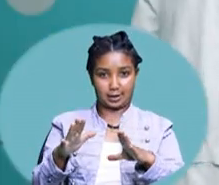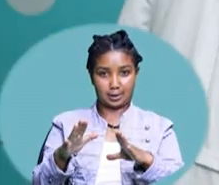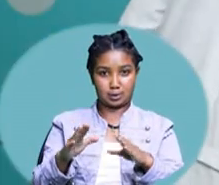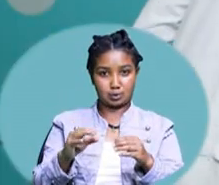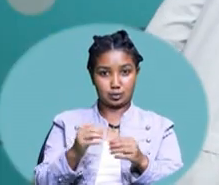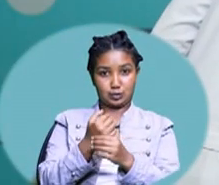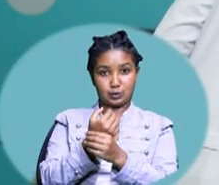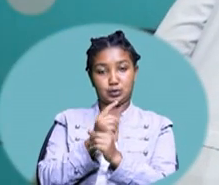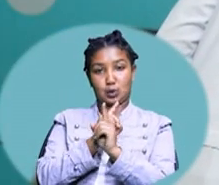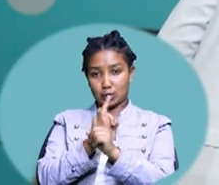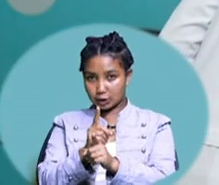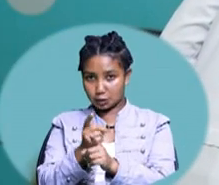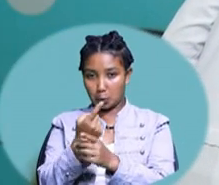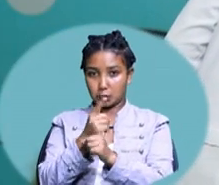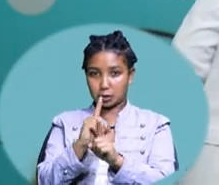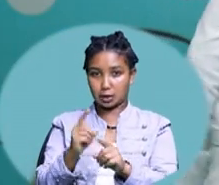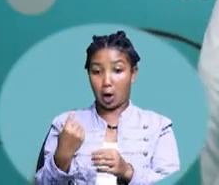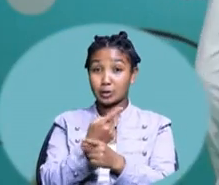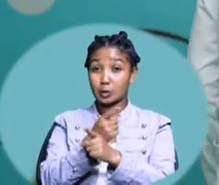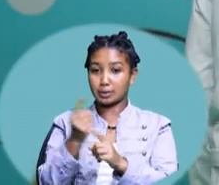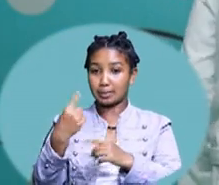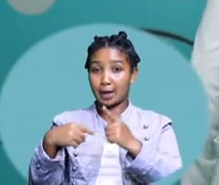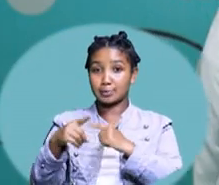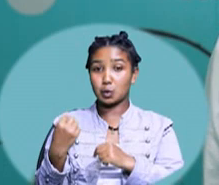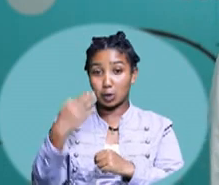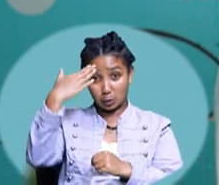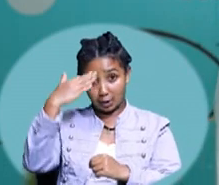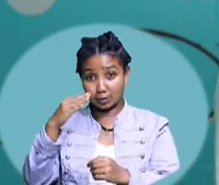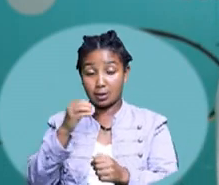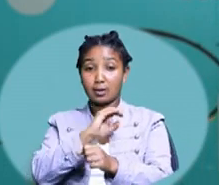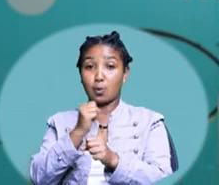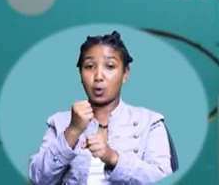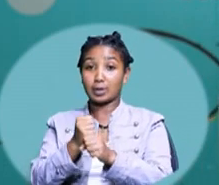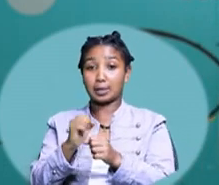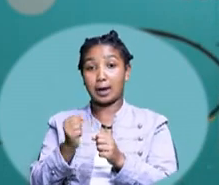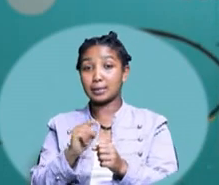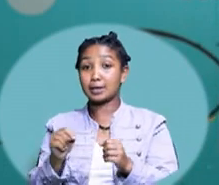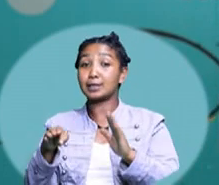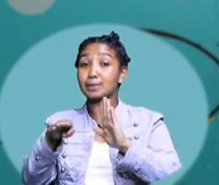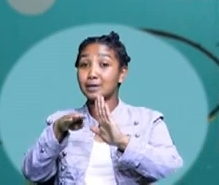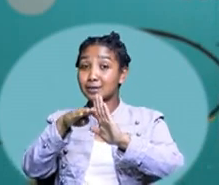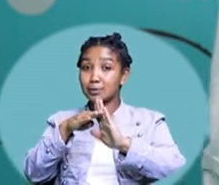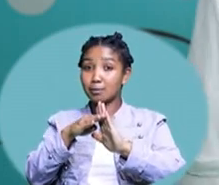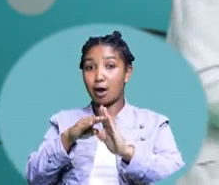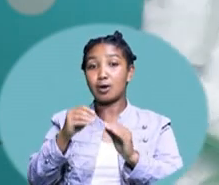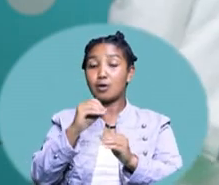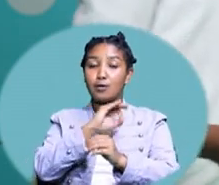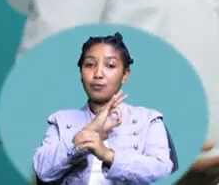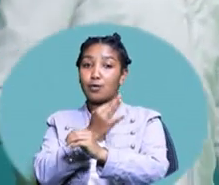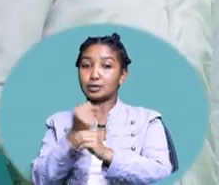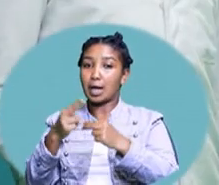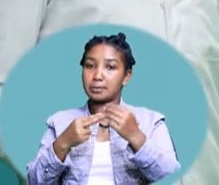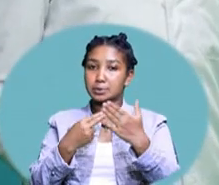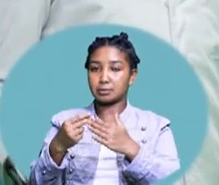Work done. Solution. Our solution becomes, we know that work can be represented as force